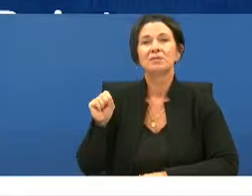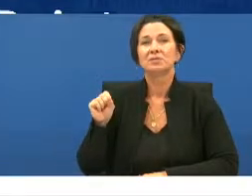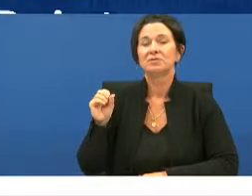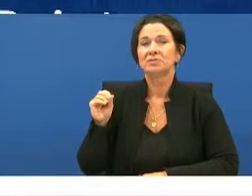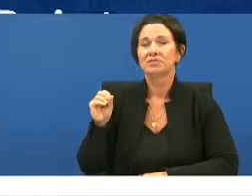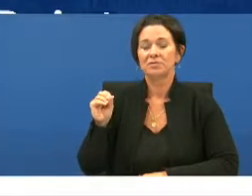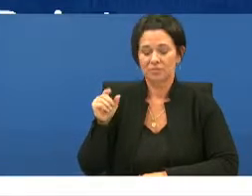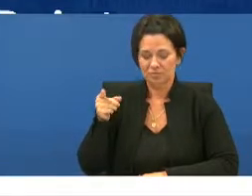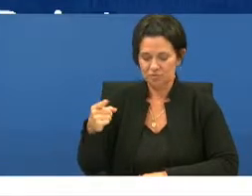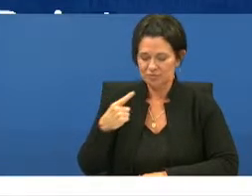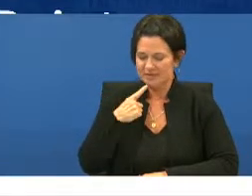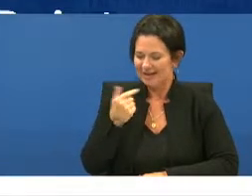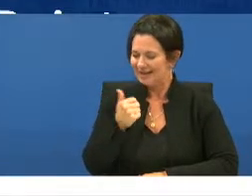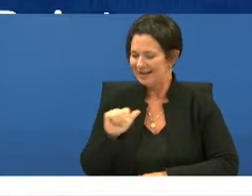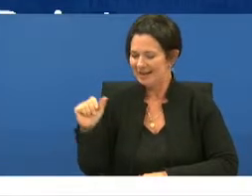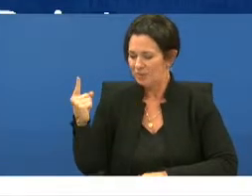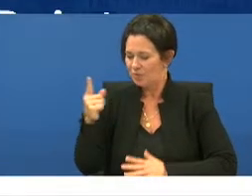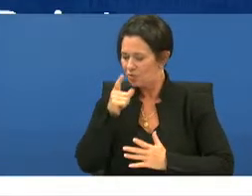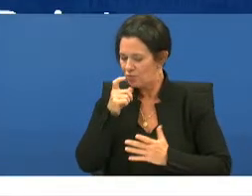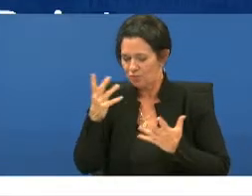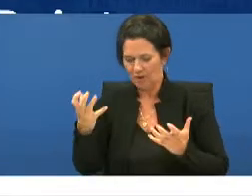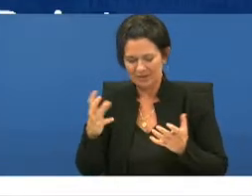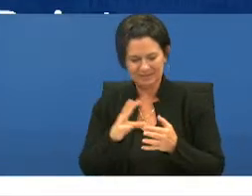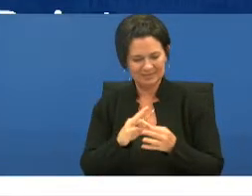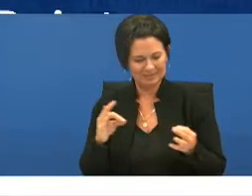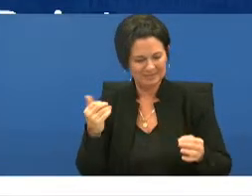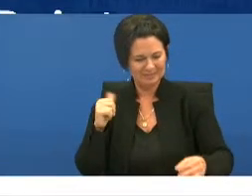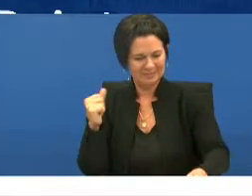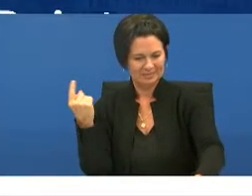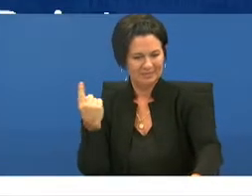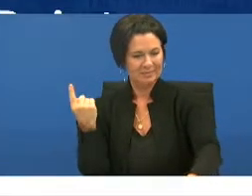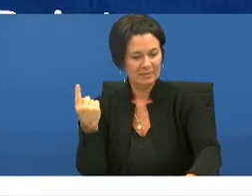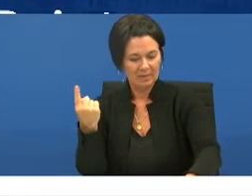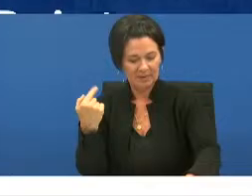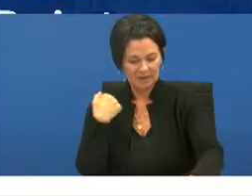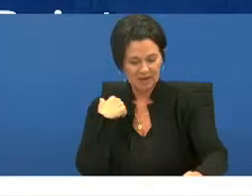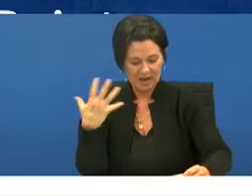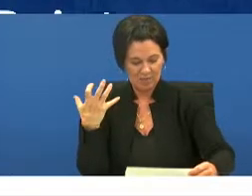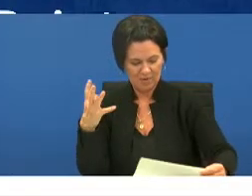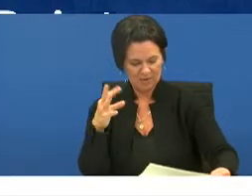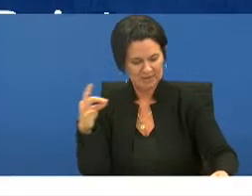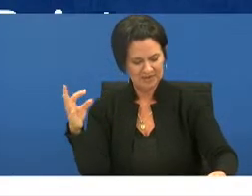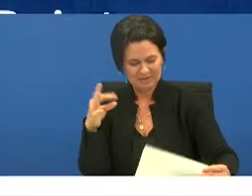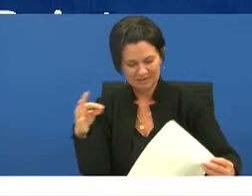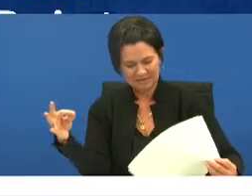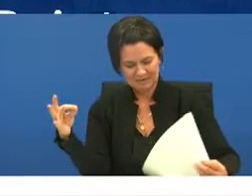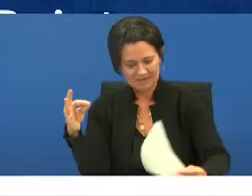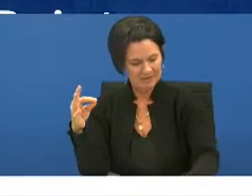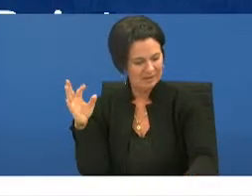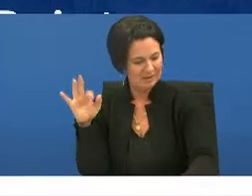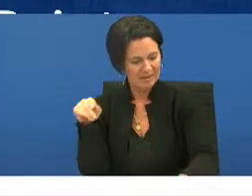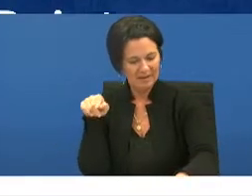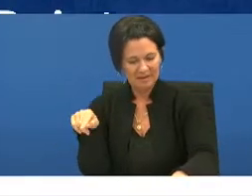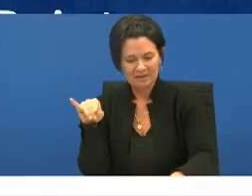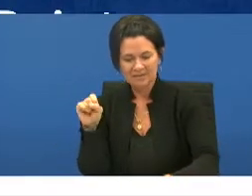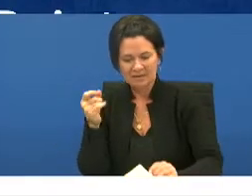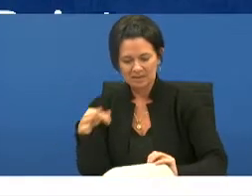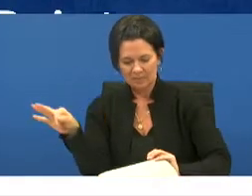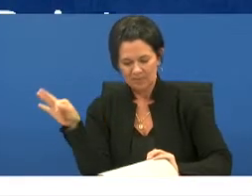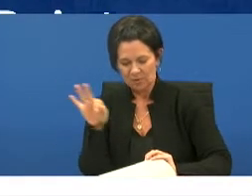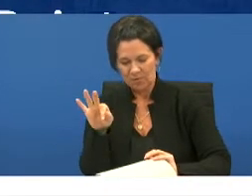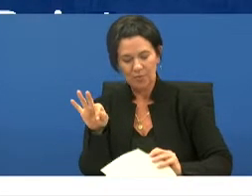it's anybody else who want to say something, I just want to say that this is an important